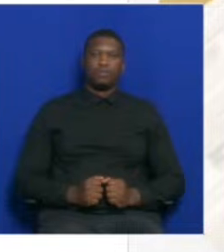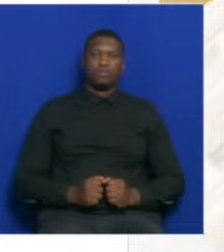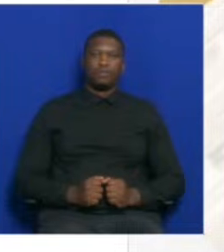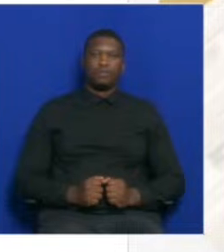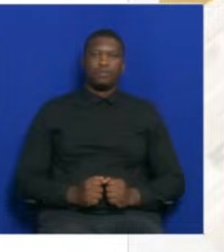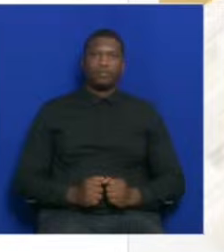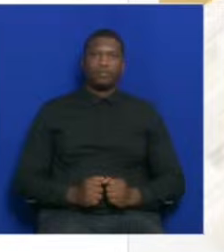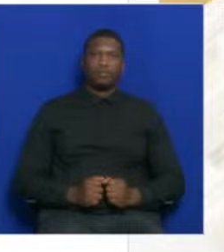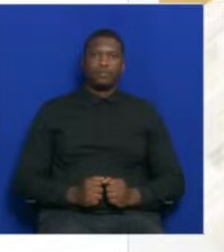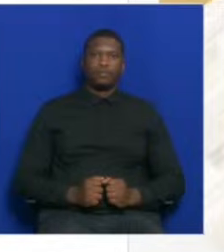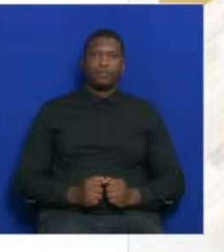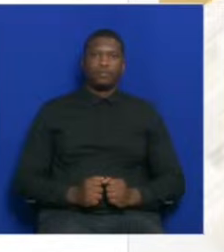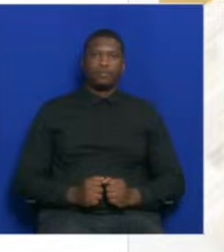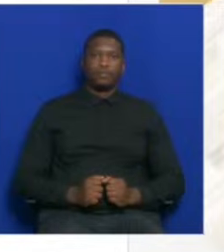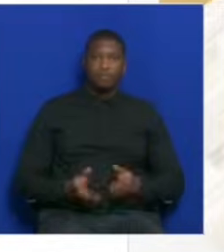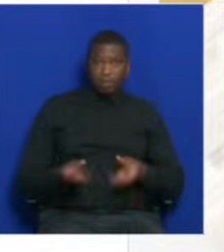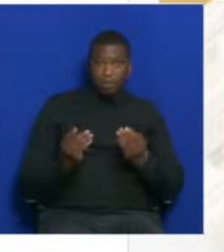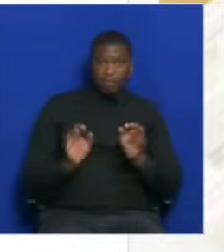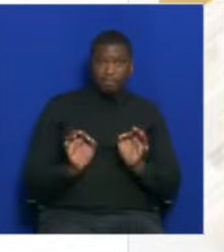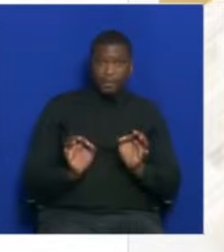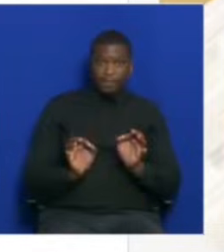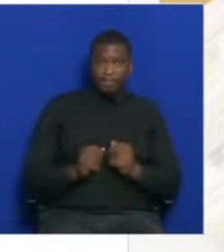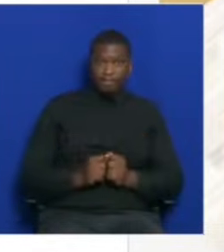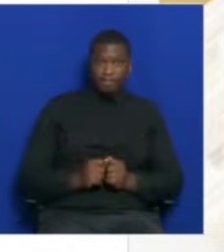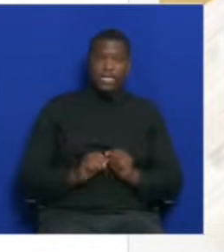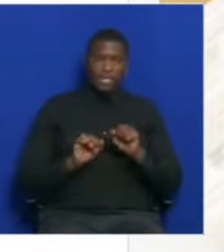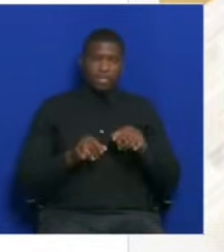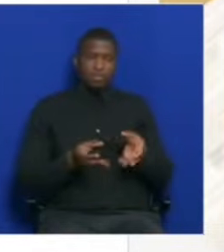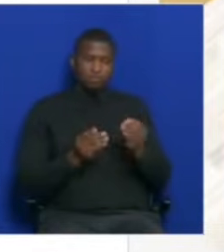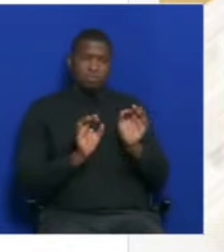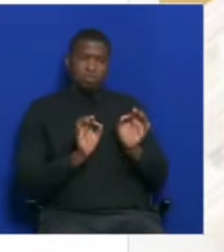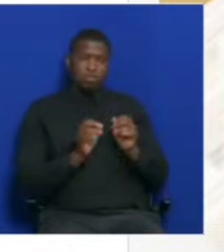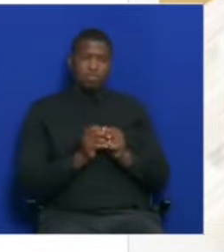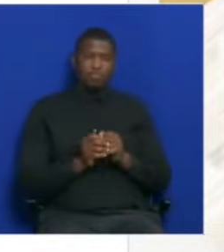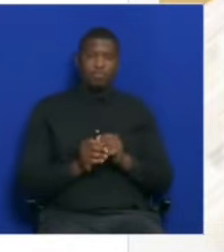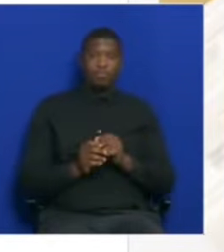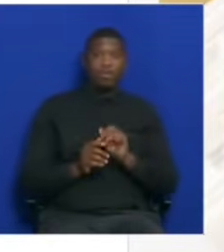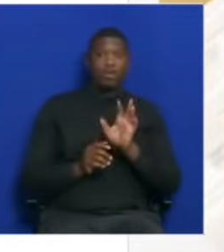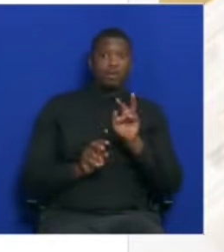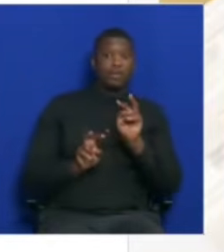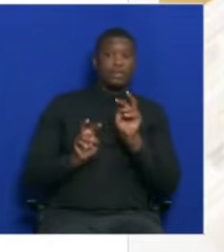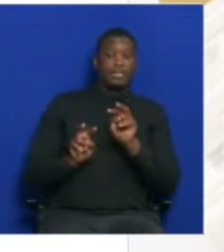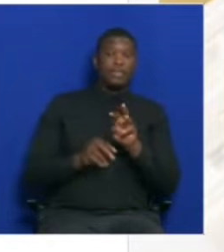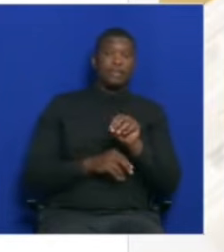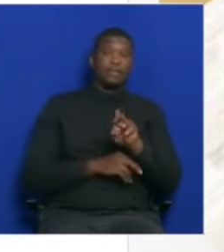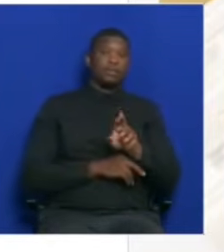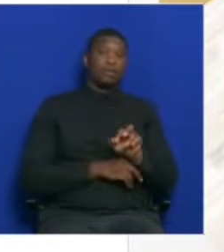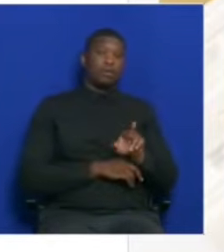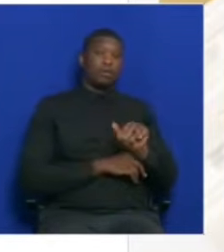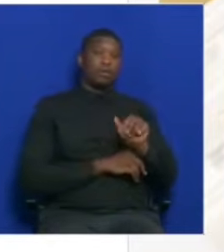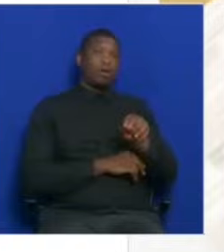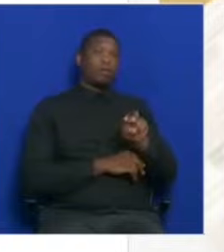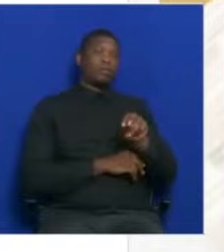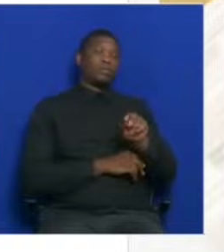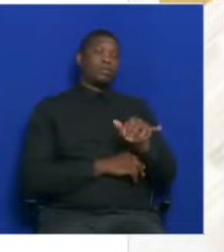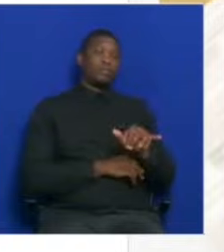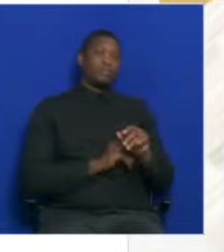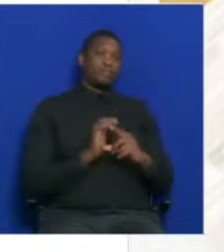Do you have it? Yes. You'll see there that Ms. Ramsamy, on the 19th of January